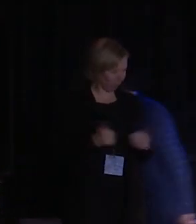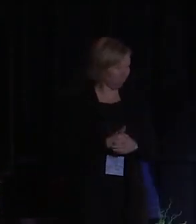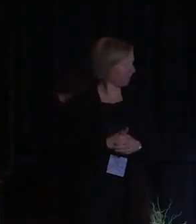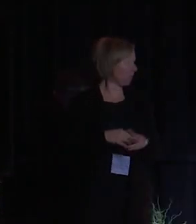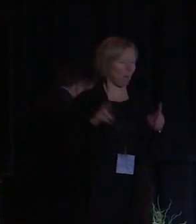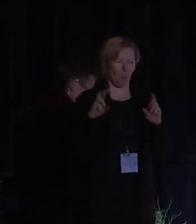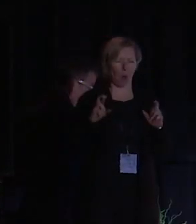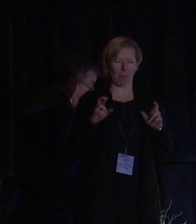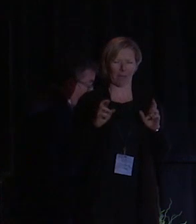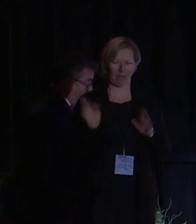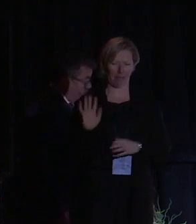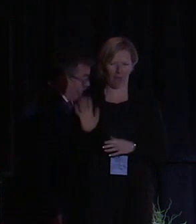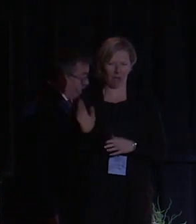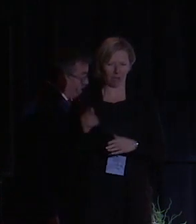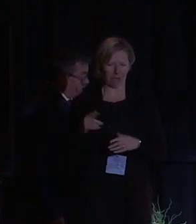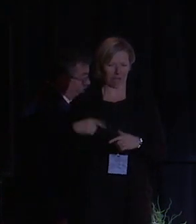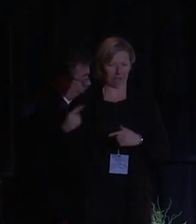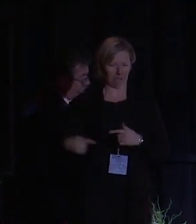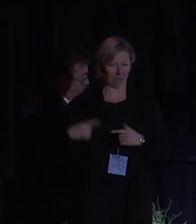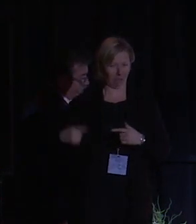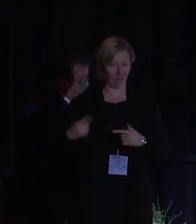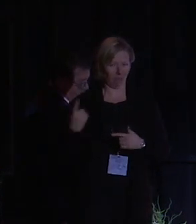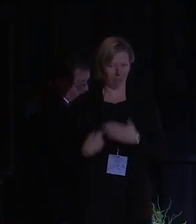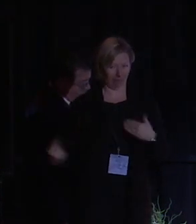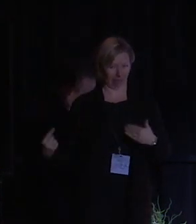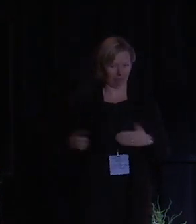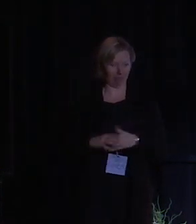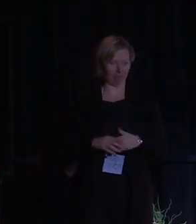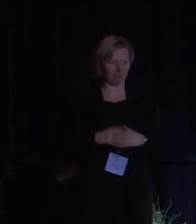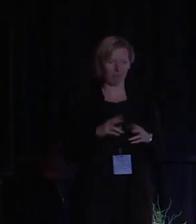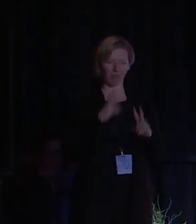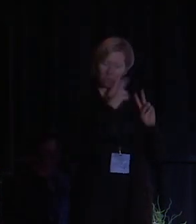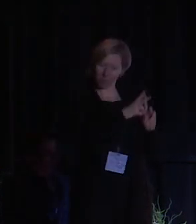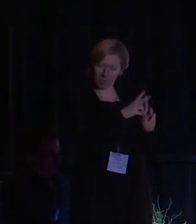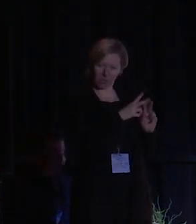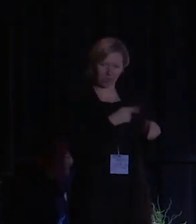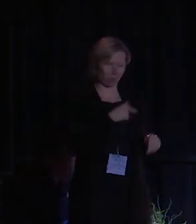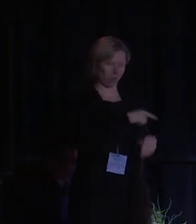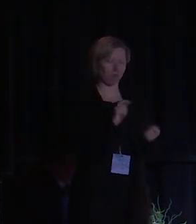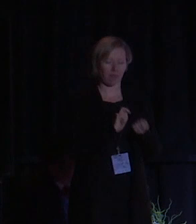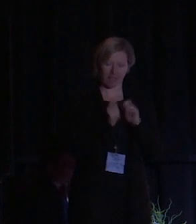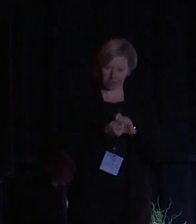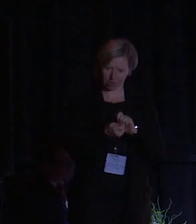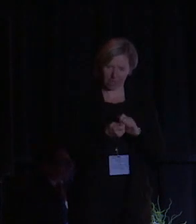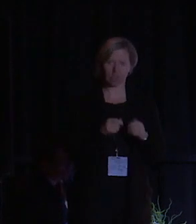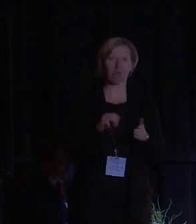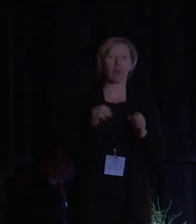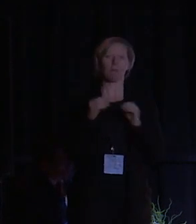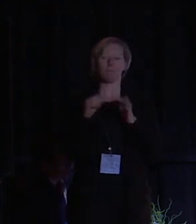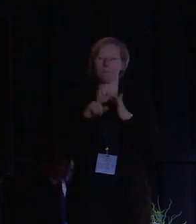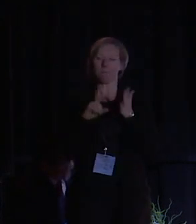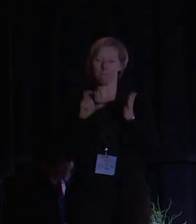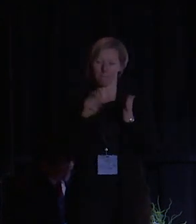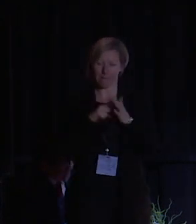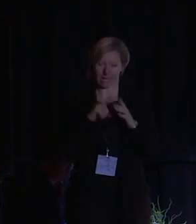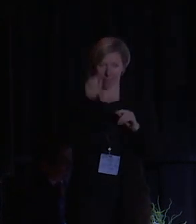I'm hoping the slides just do it by itself, but it's a visual aid. We're from the Exchange in Morecambe. Becky's at the back. Hi, Den. I've